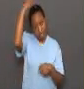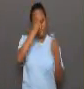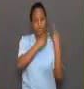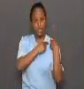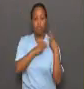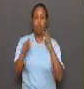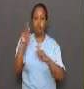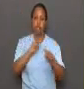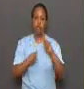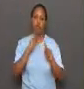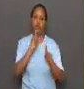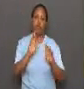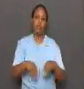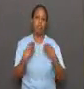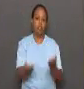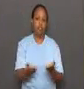by the people.